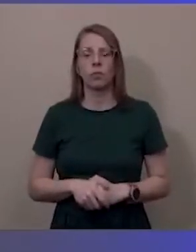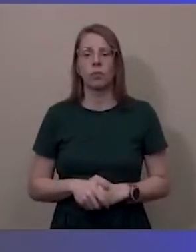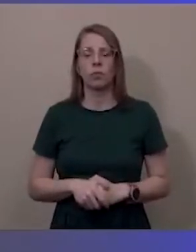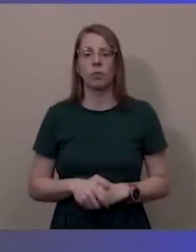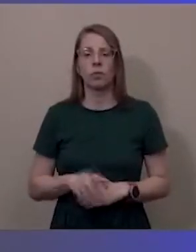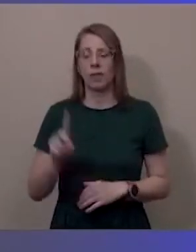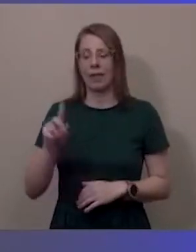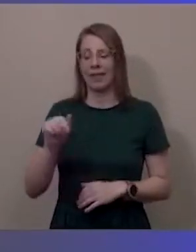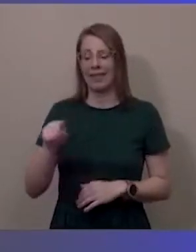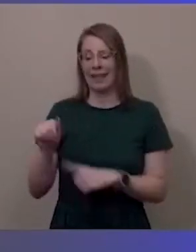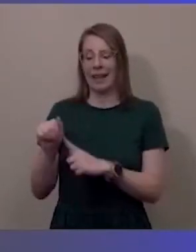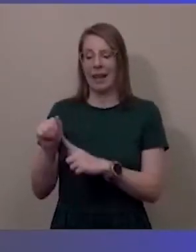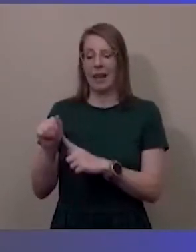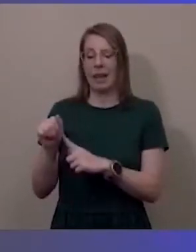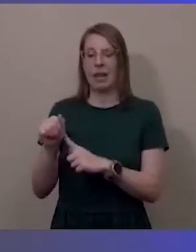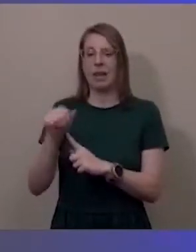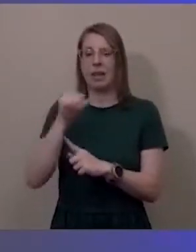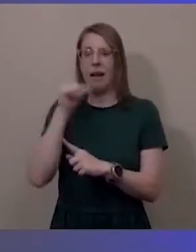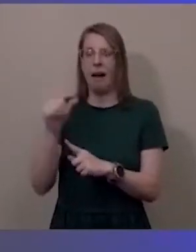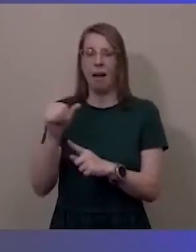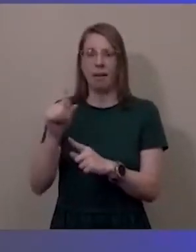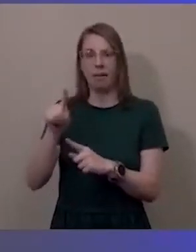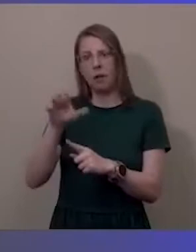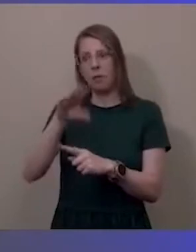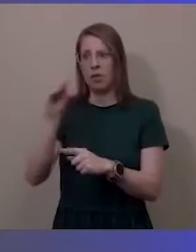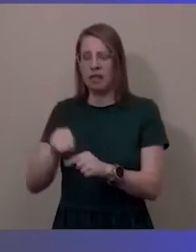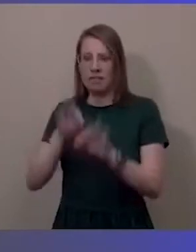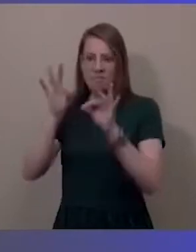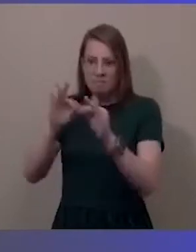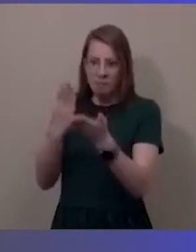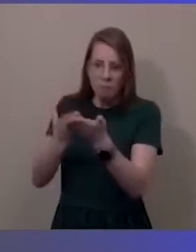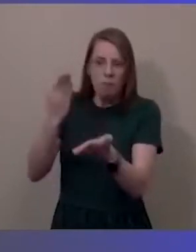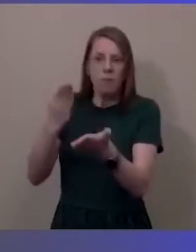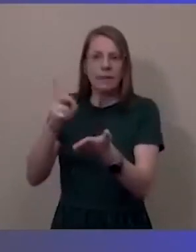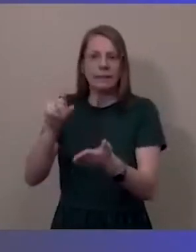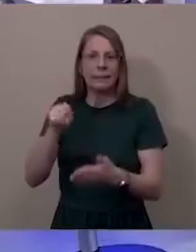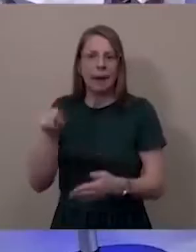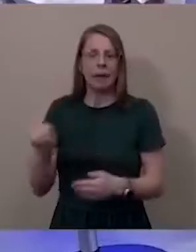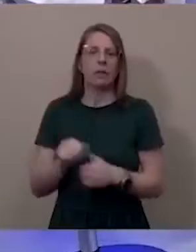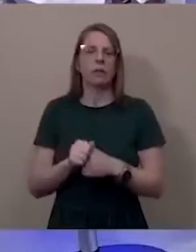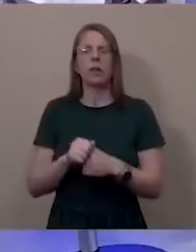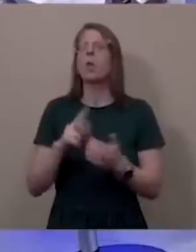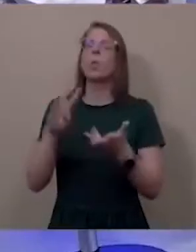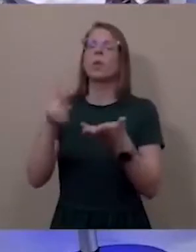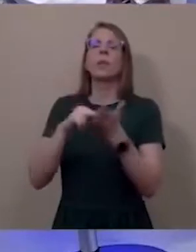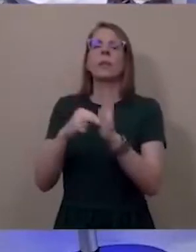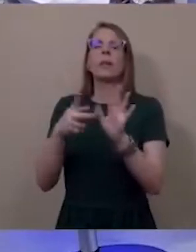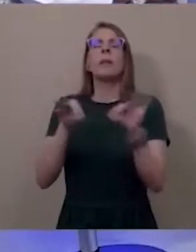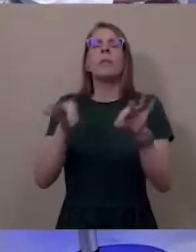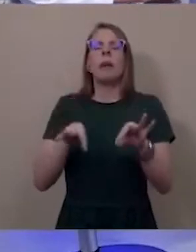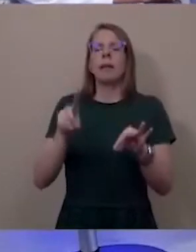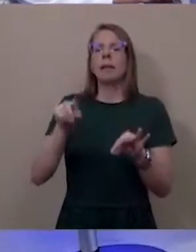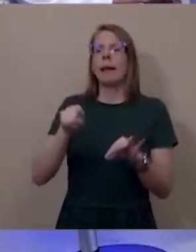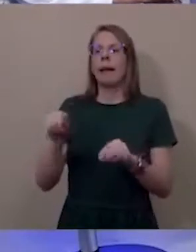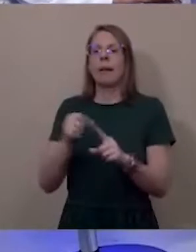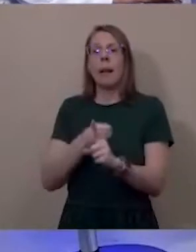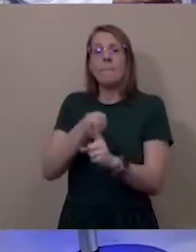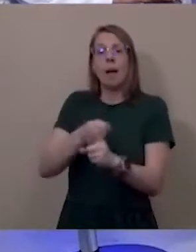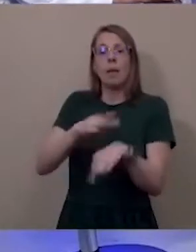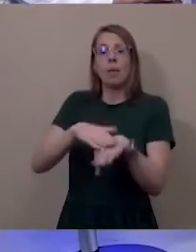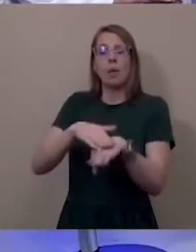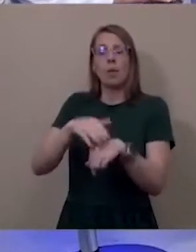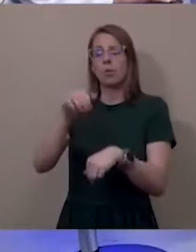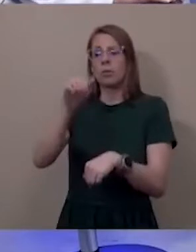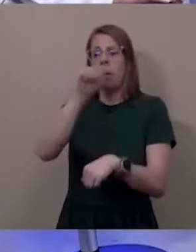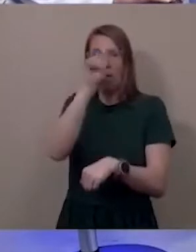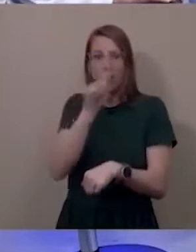data isn't slam dunk data. So talk to us a little bit about the data. Then, what is the drug? What is the impact it has on Alzheimer's?